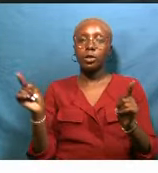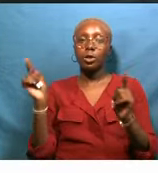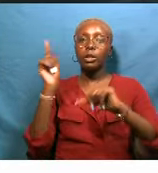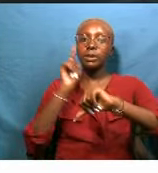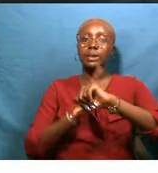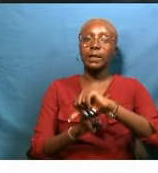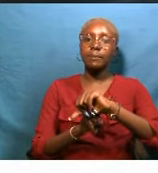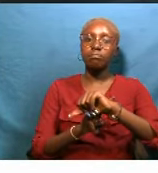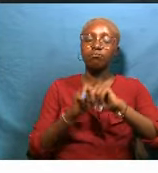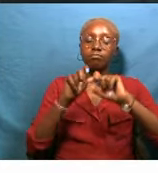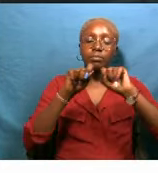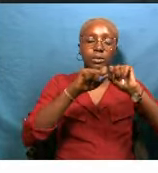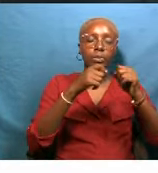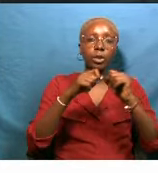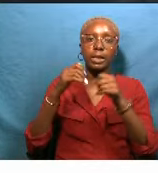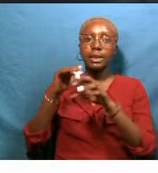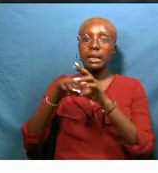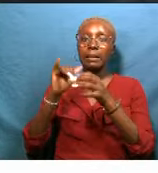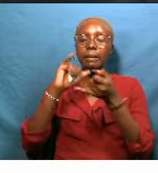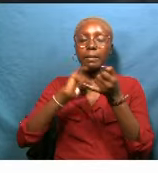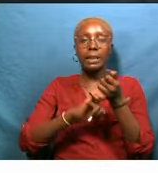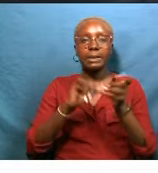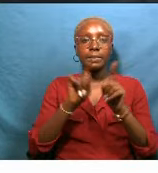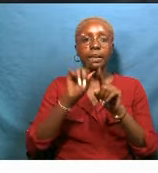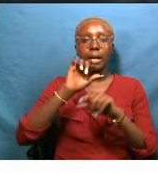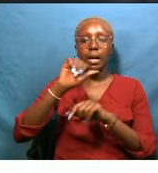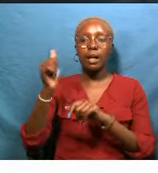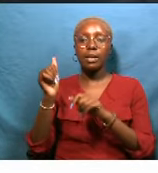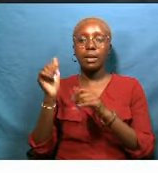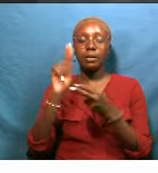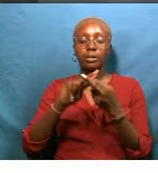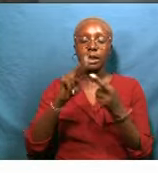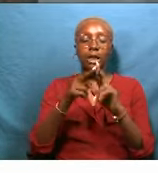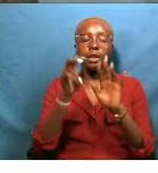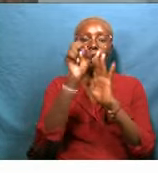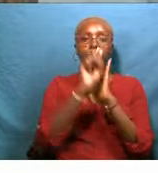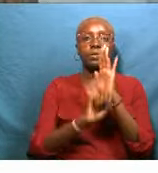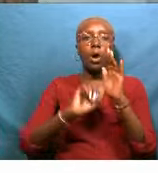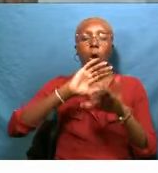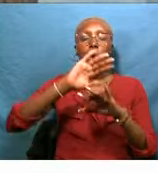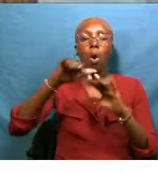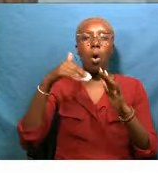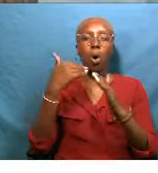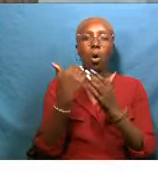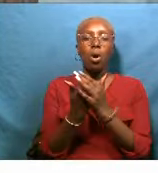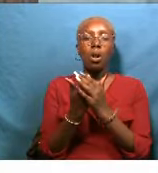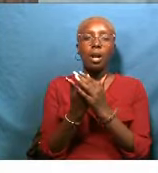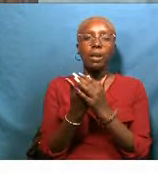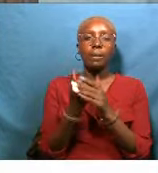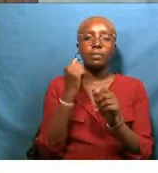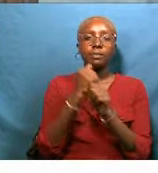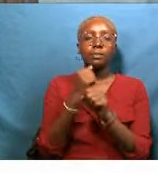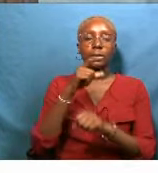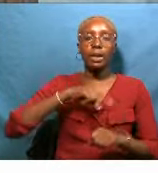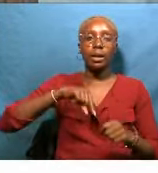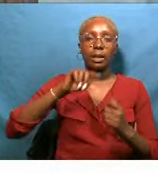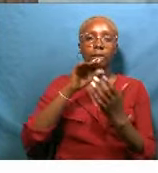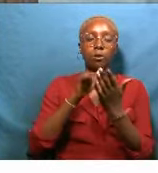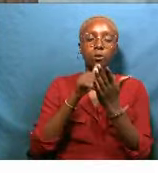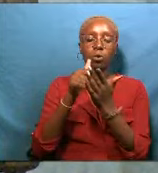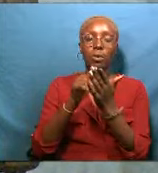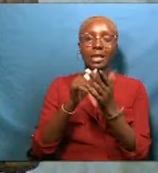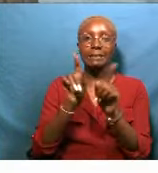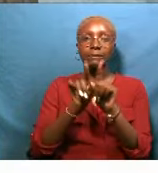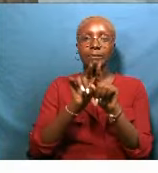brokenness in marriage and other relationships. All these throw us out of balance, and we live a very